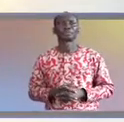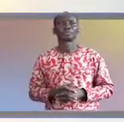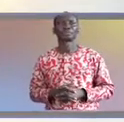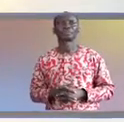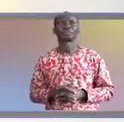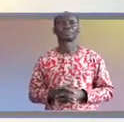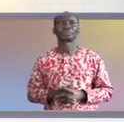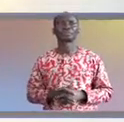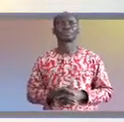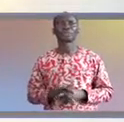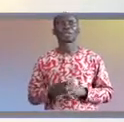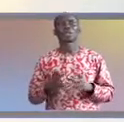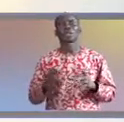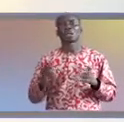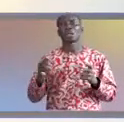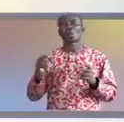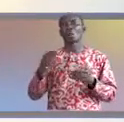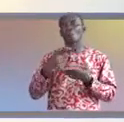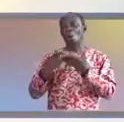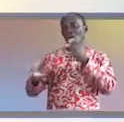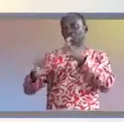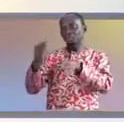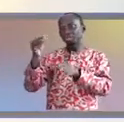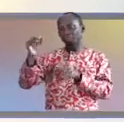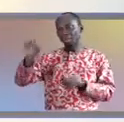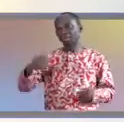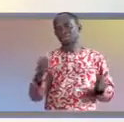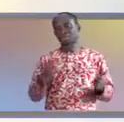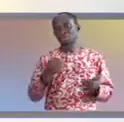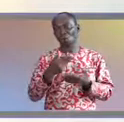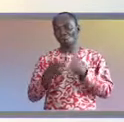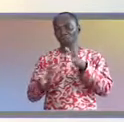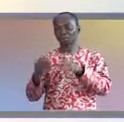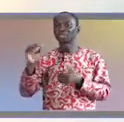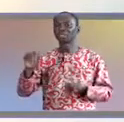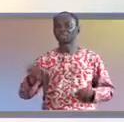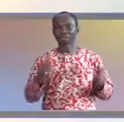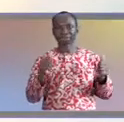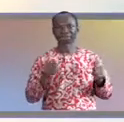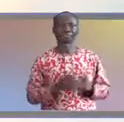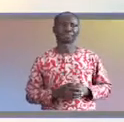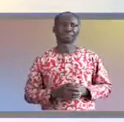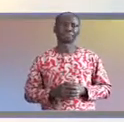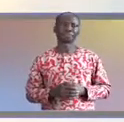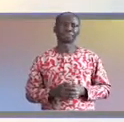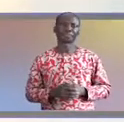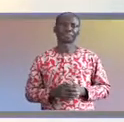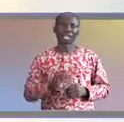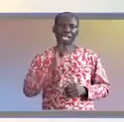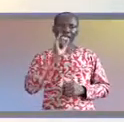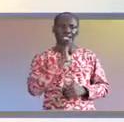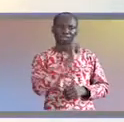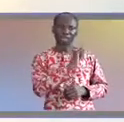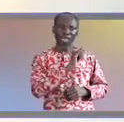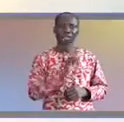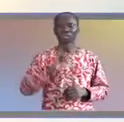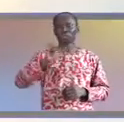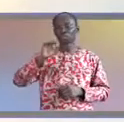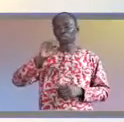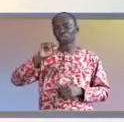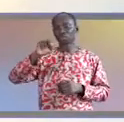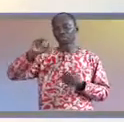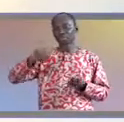honhon kronkron esubo honhon kronkron esubo na eno ena se ye